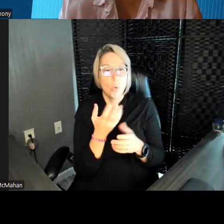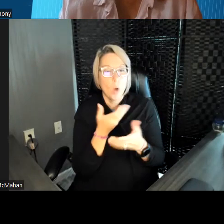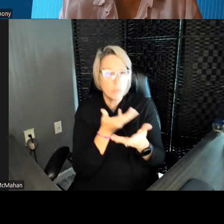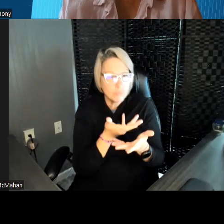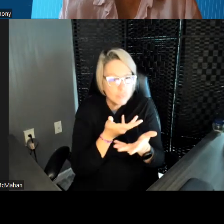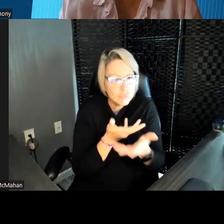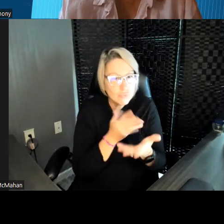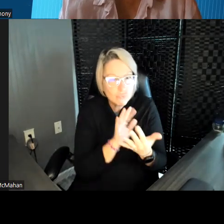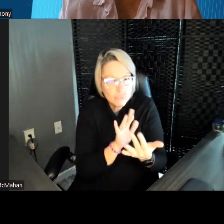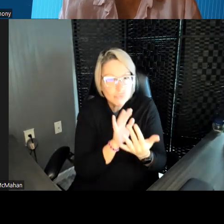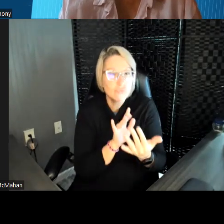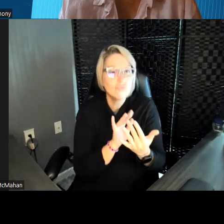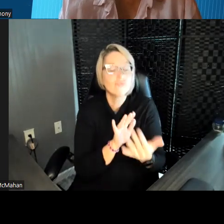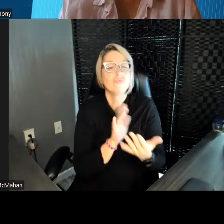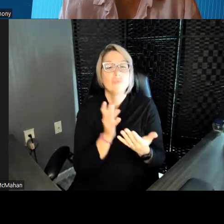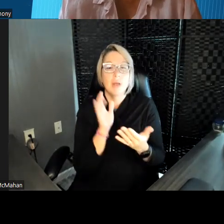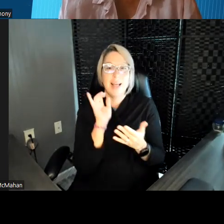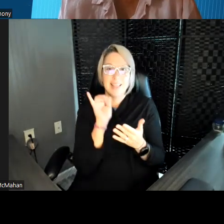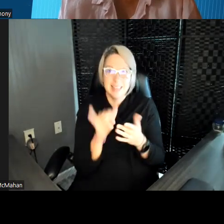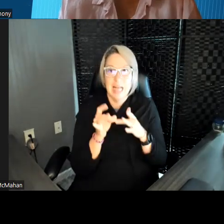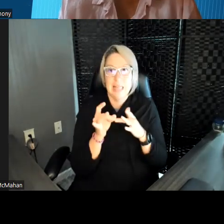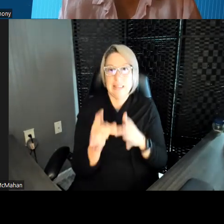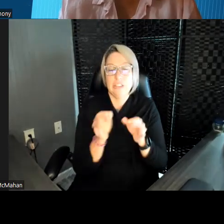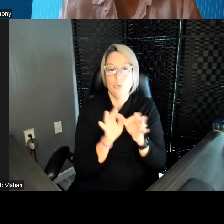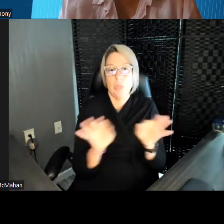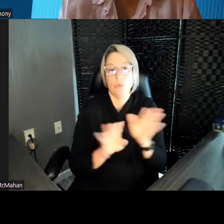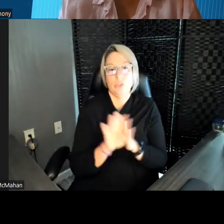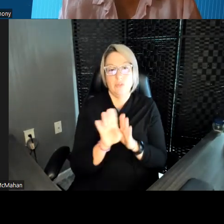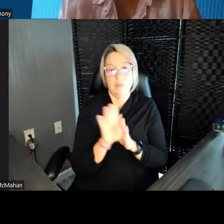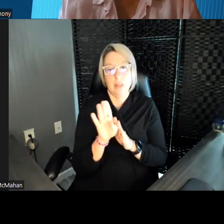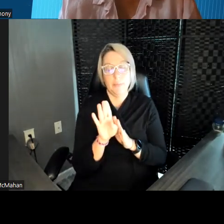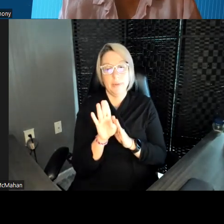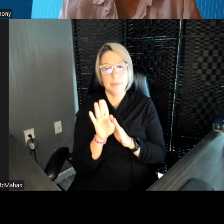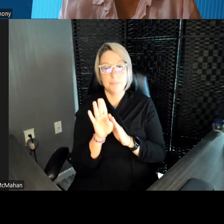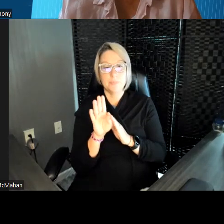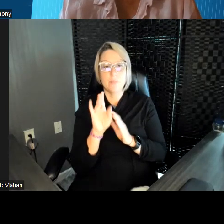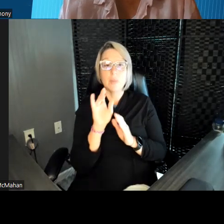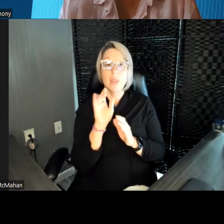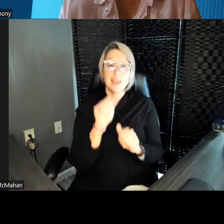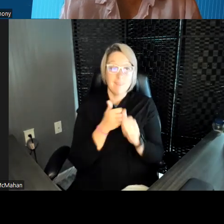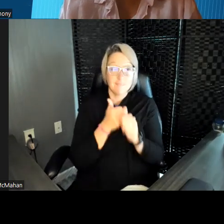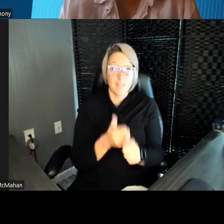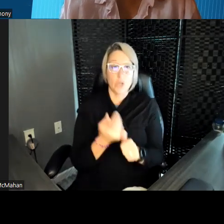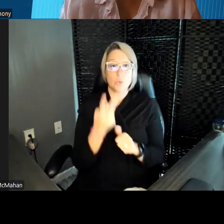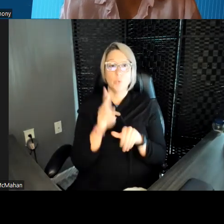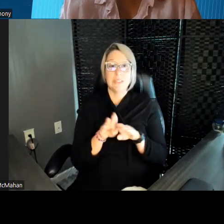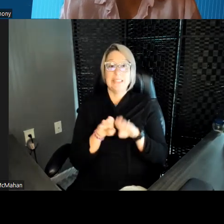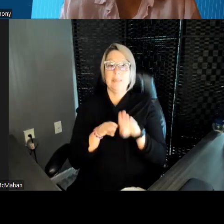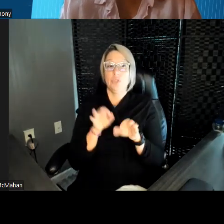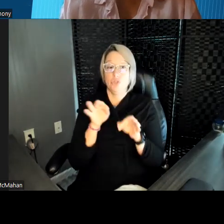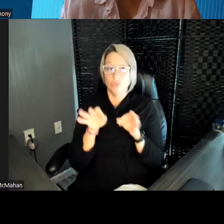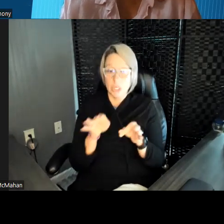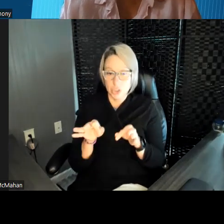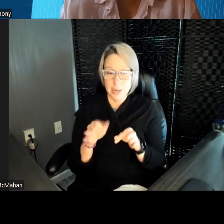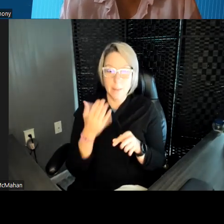to lead to language development. Follows 2-step verbal directions. This might be the child that only kind of gets 1,